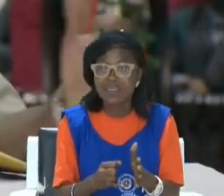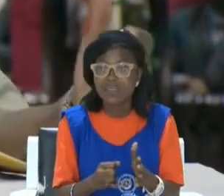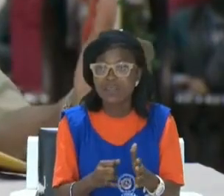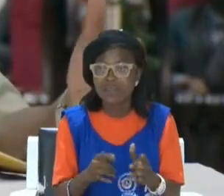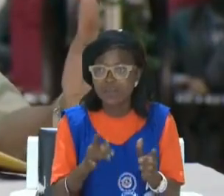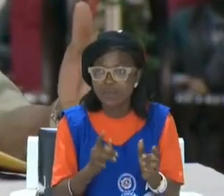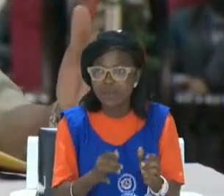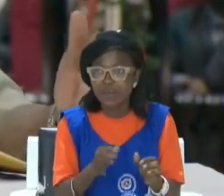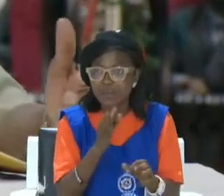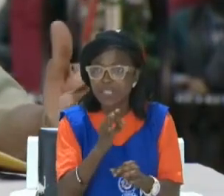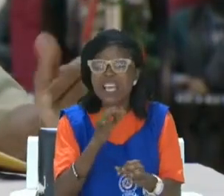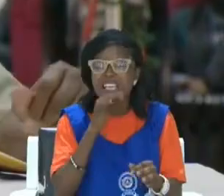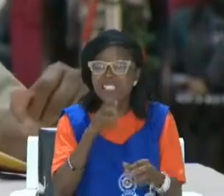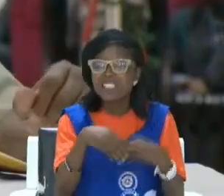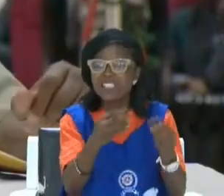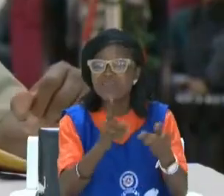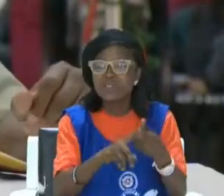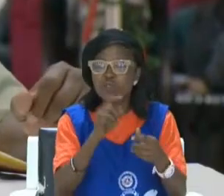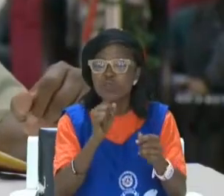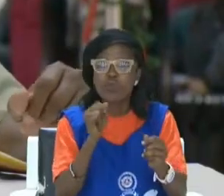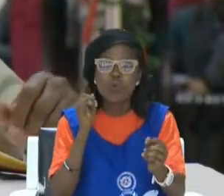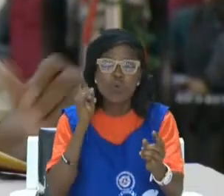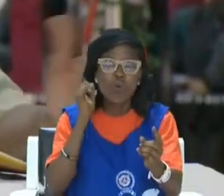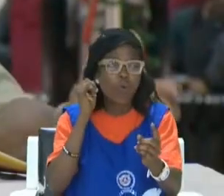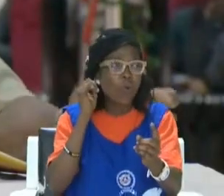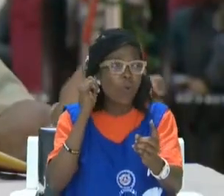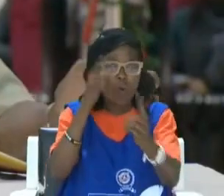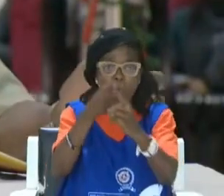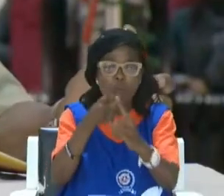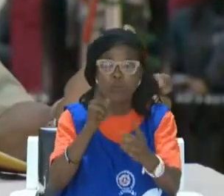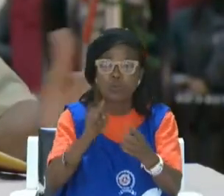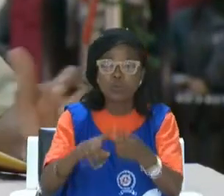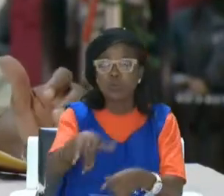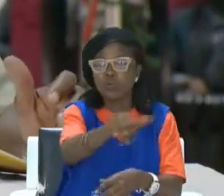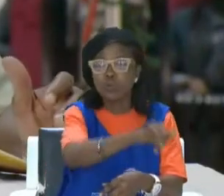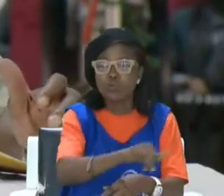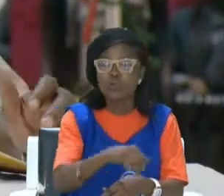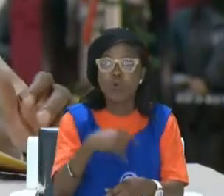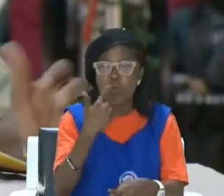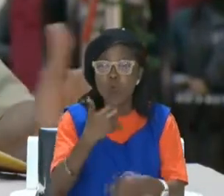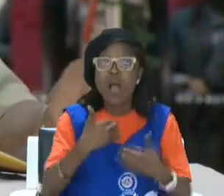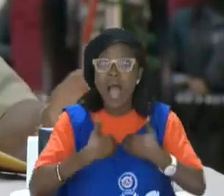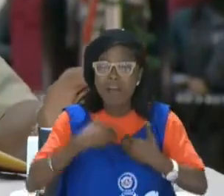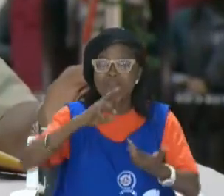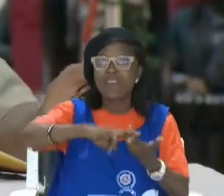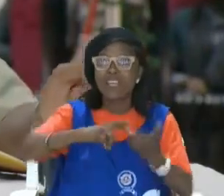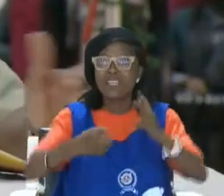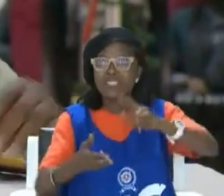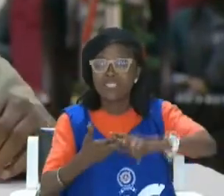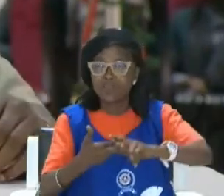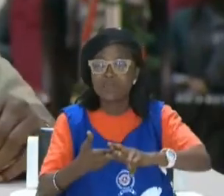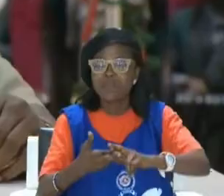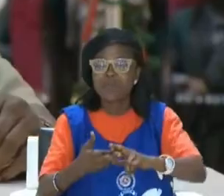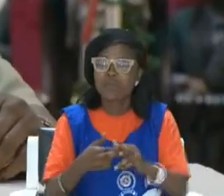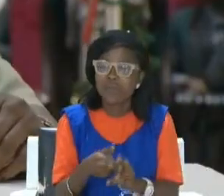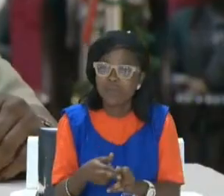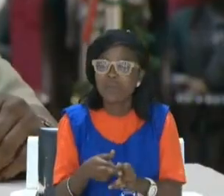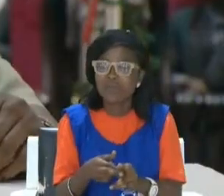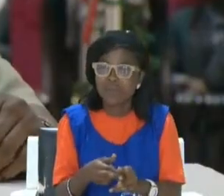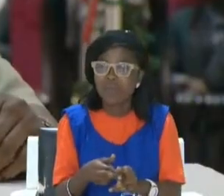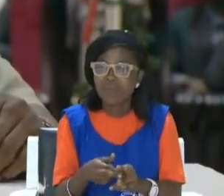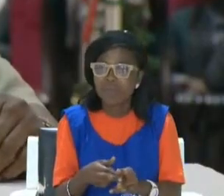It gives hope to those of us who have relatives who are yet to be born again.